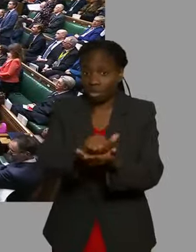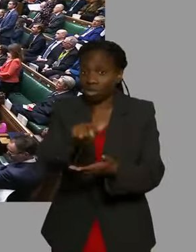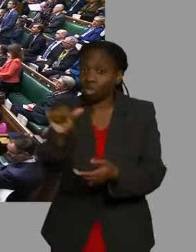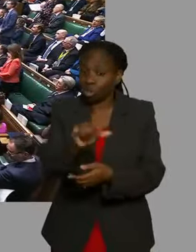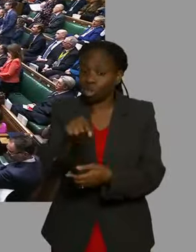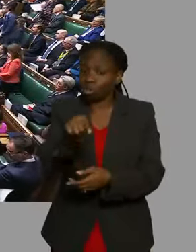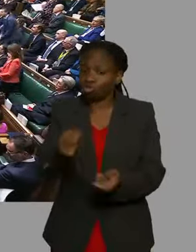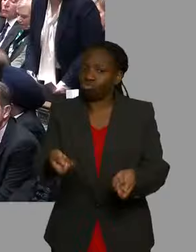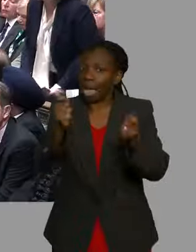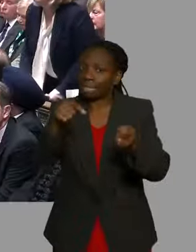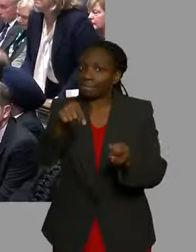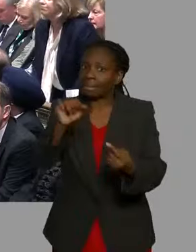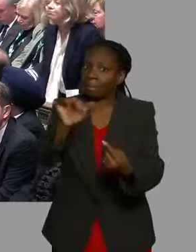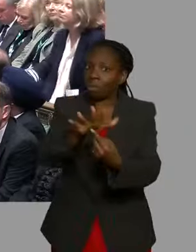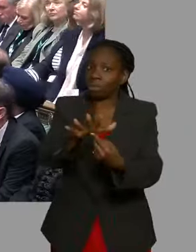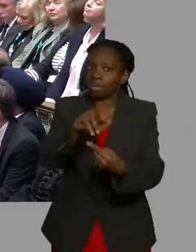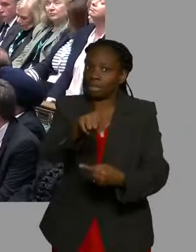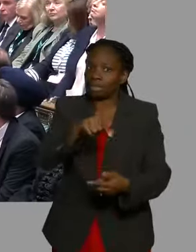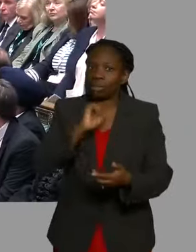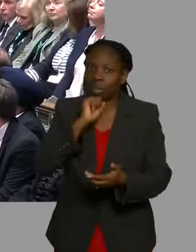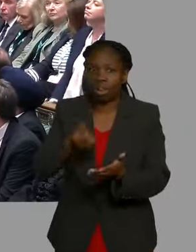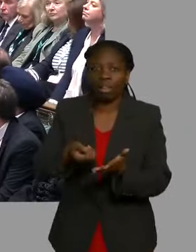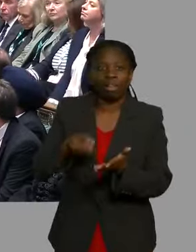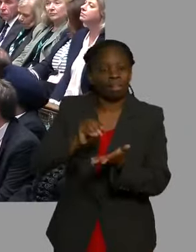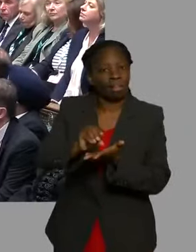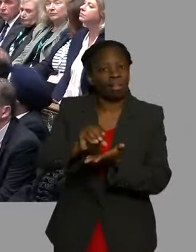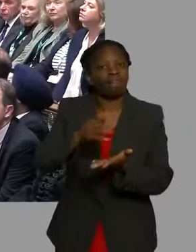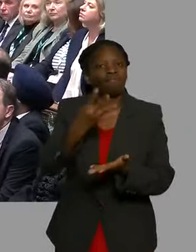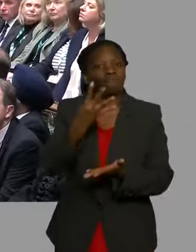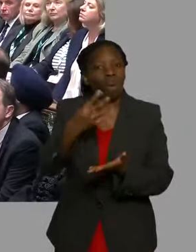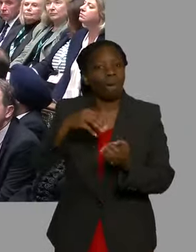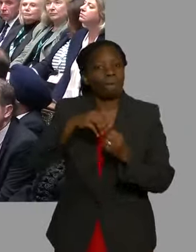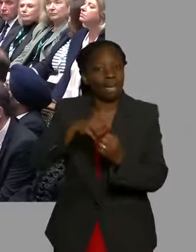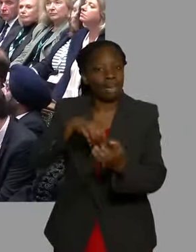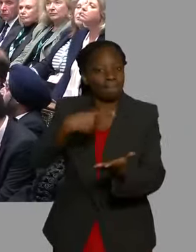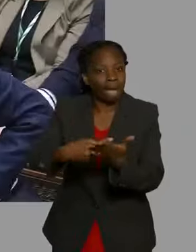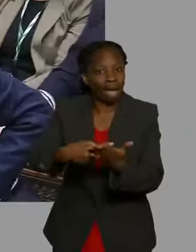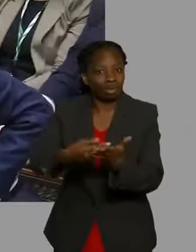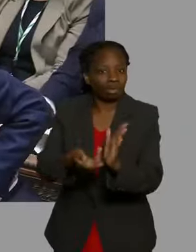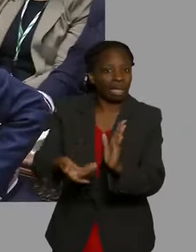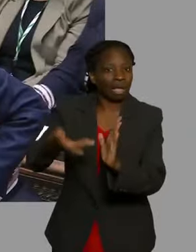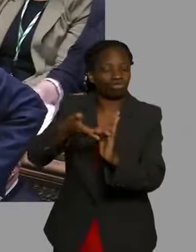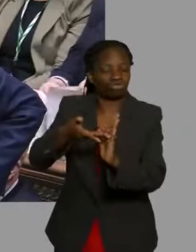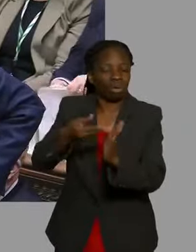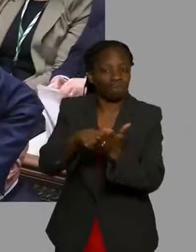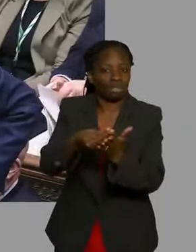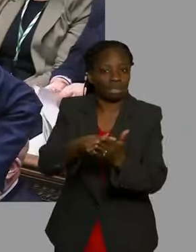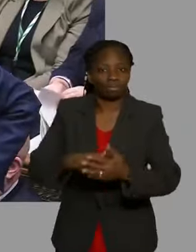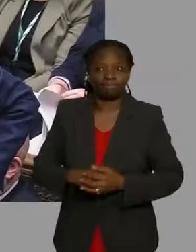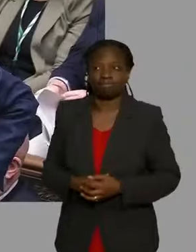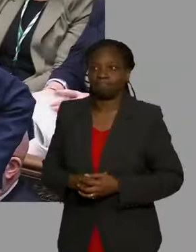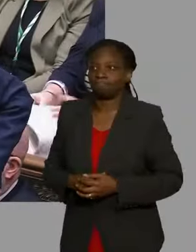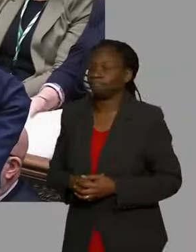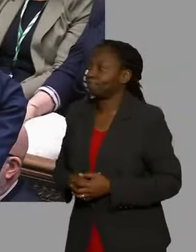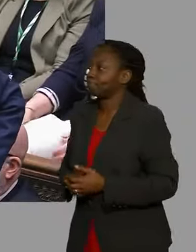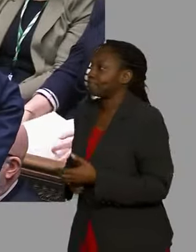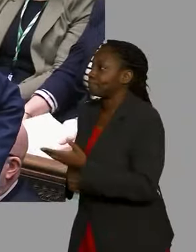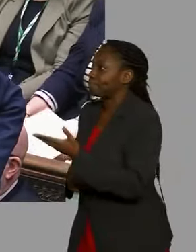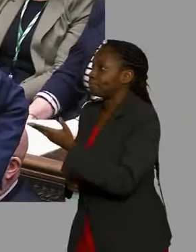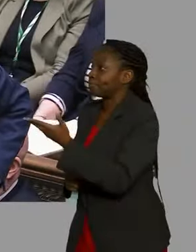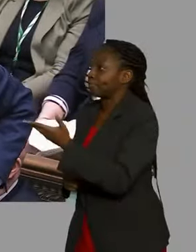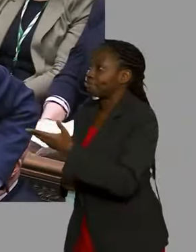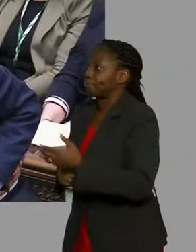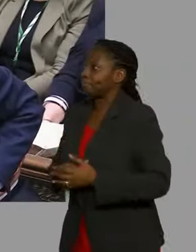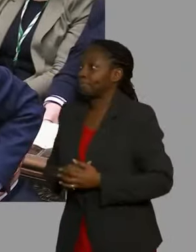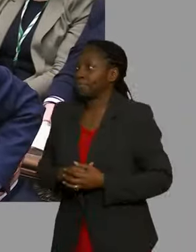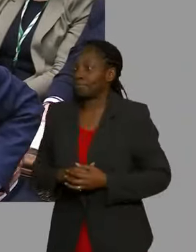Thank you, Mr. Speaker. We have in our NHS many brilliant emigre and refugee surgeons from the greatly troubled